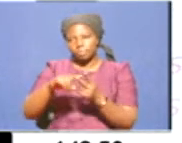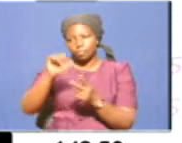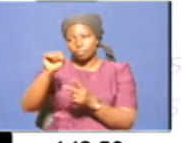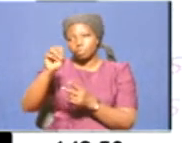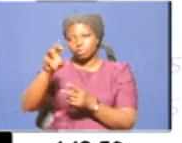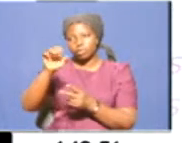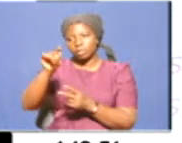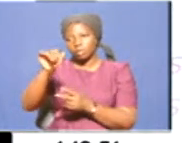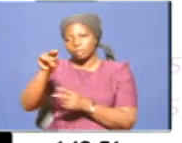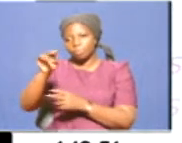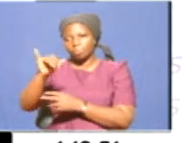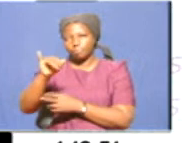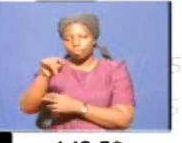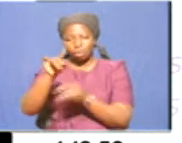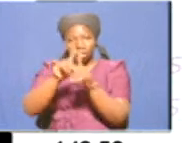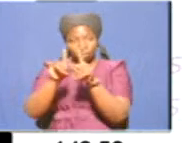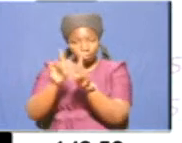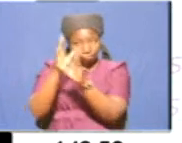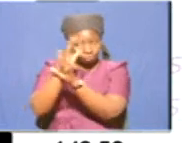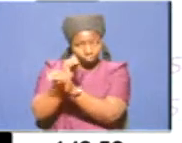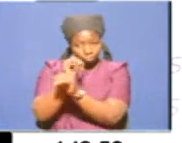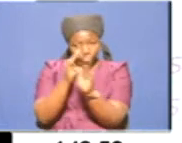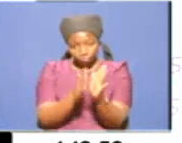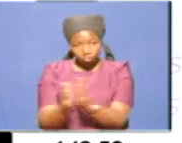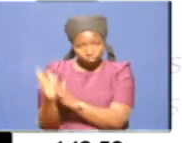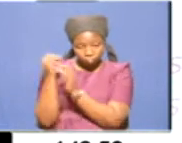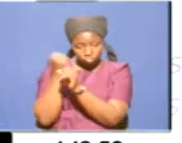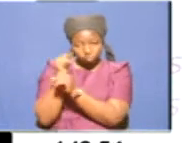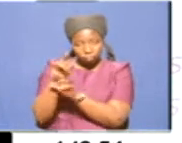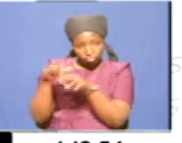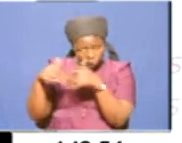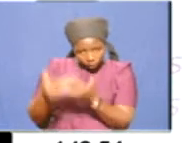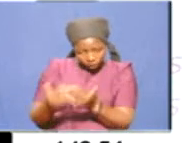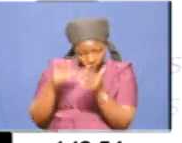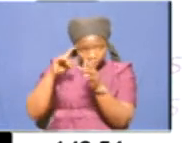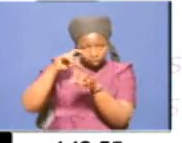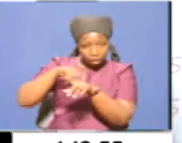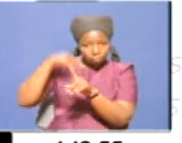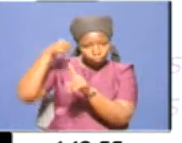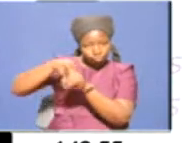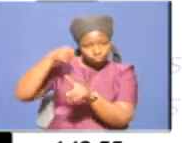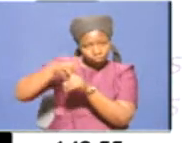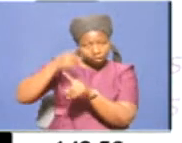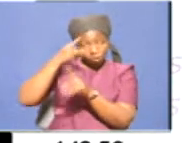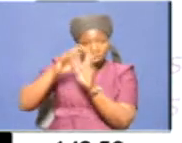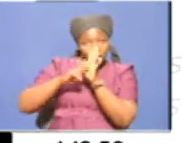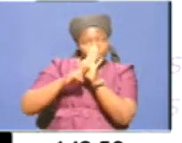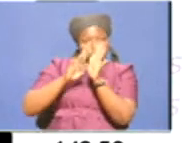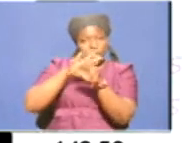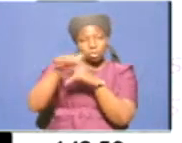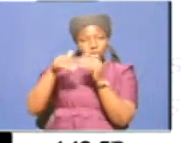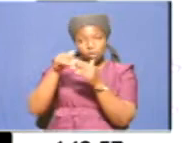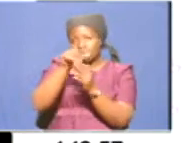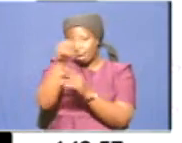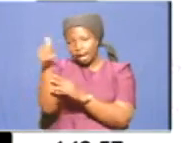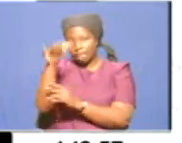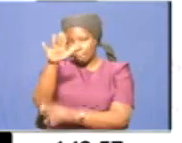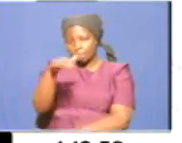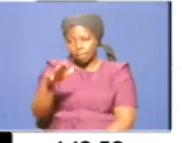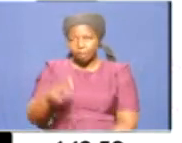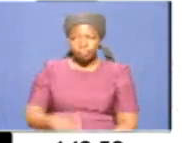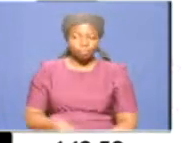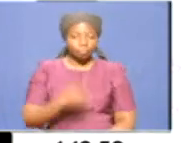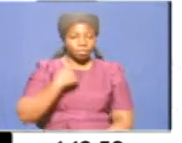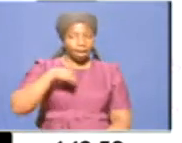plan to go about this in your fight for representation in all the other parliaments? Correct. We take note that out of even